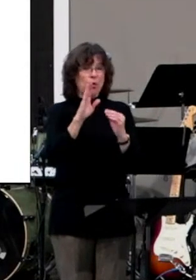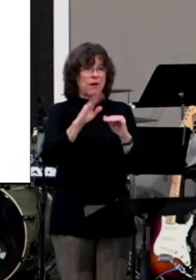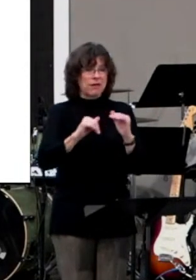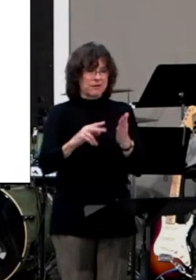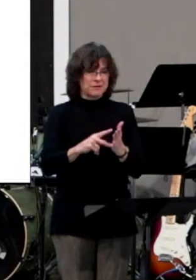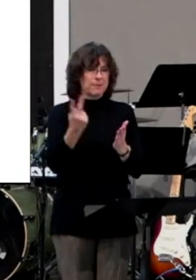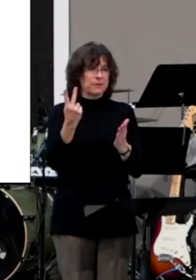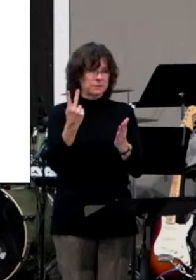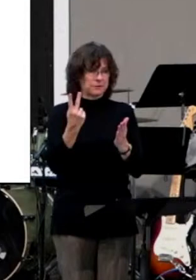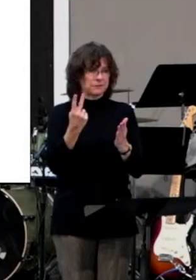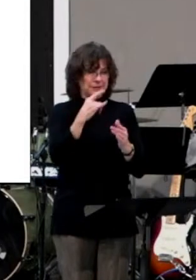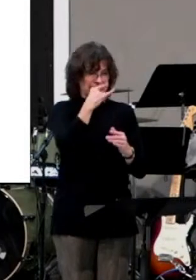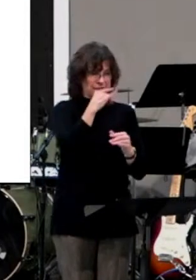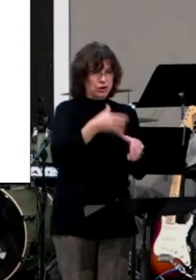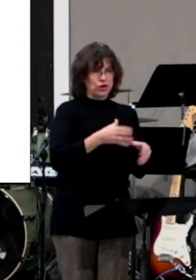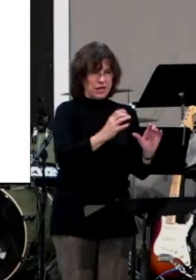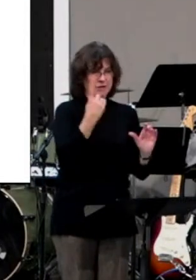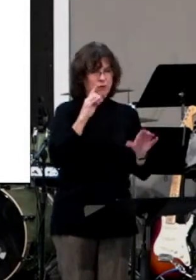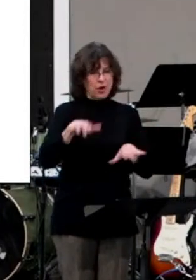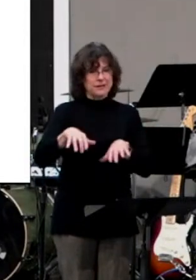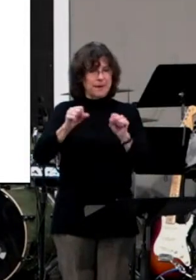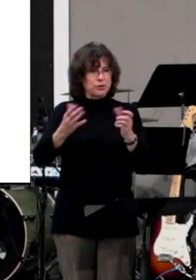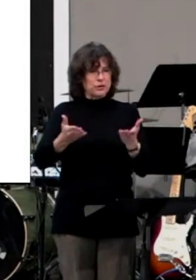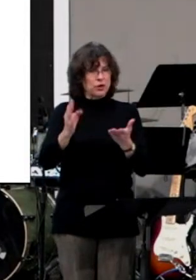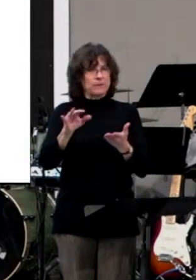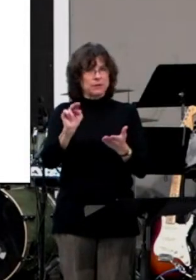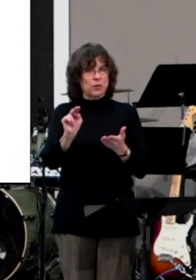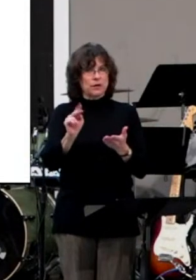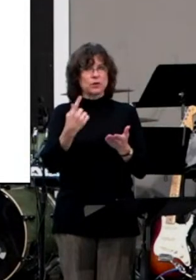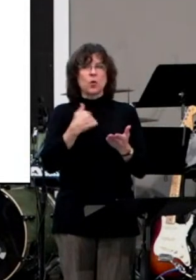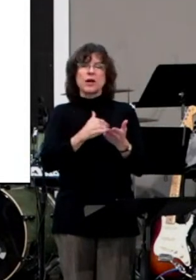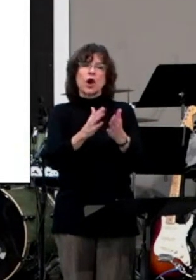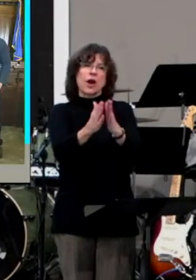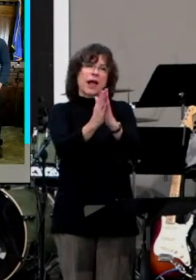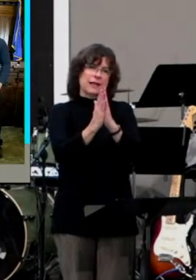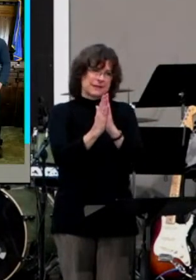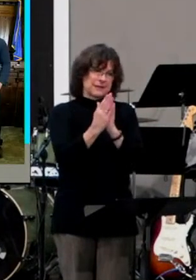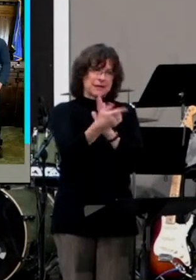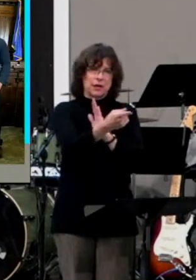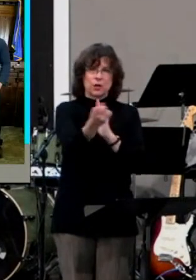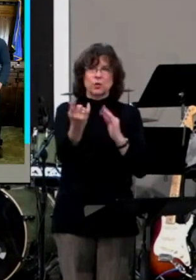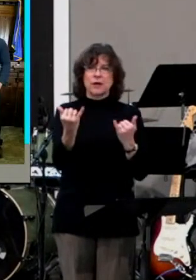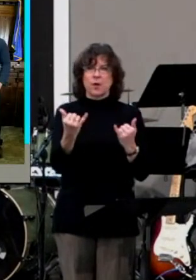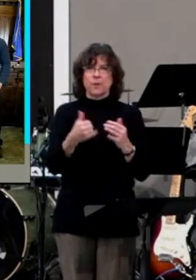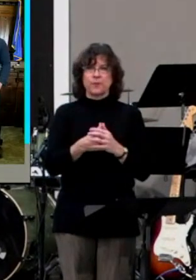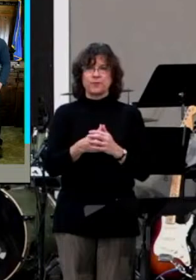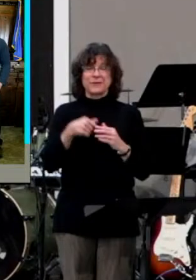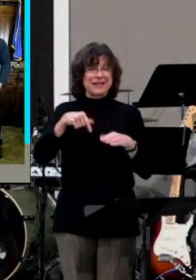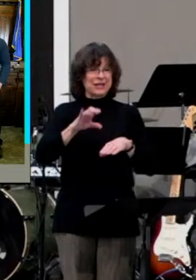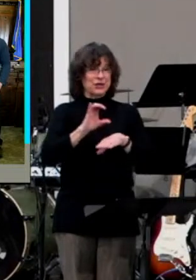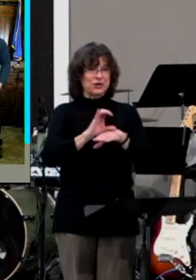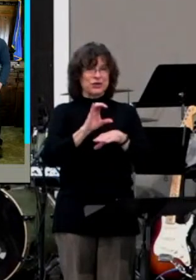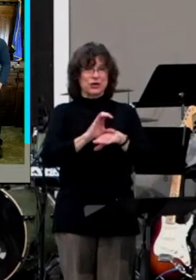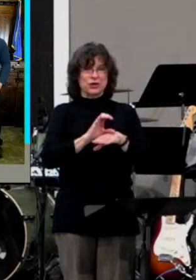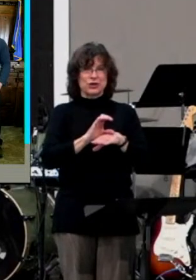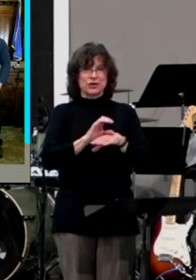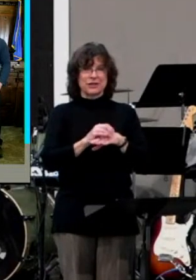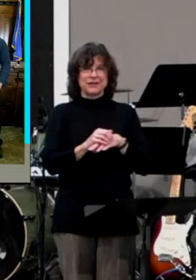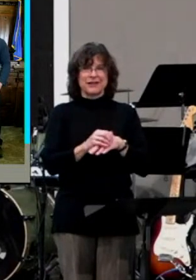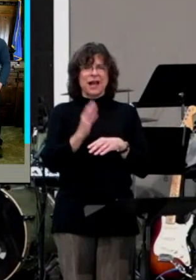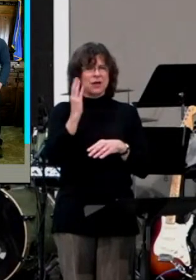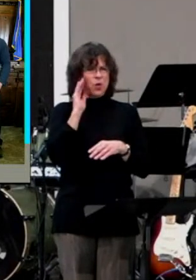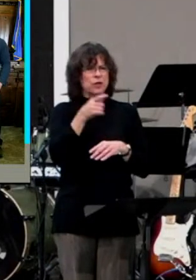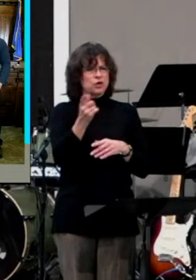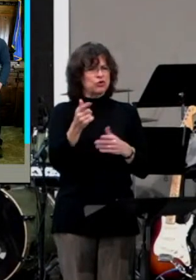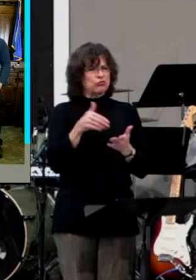adoption. We have an ask for you. And in this church, I think pulling out your cell phone is pretty